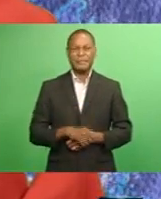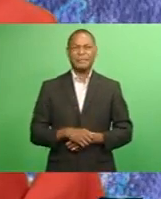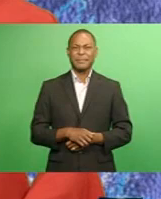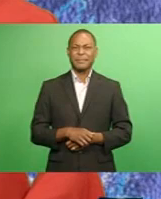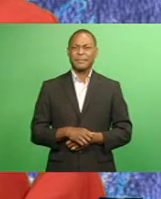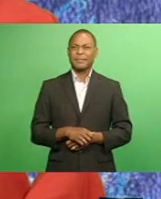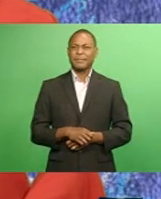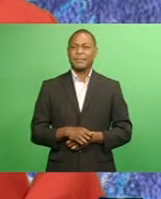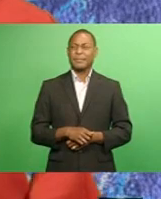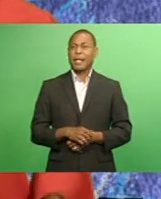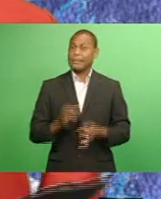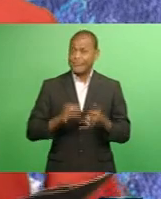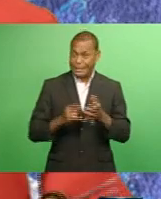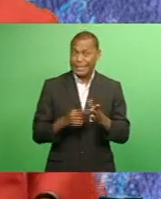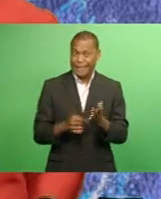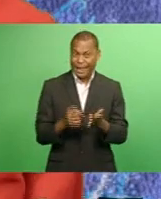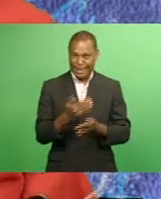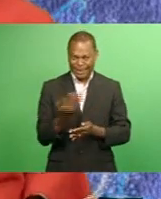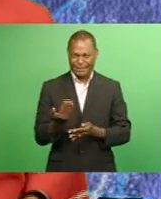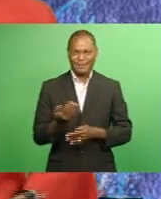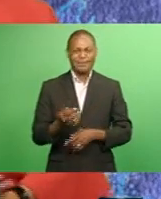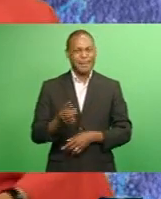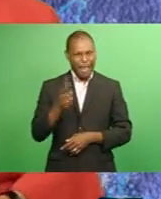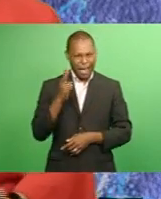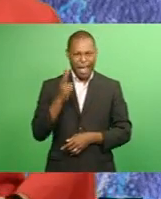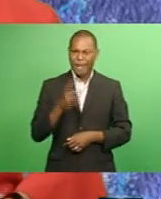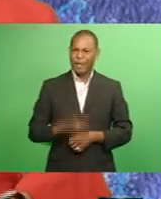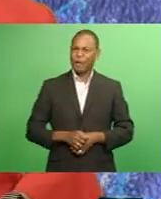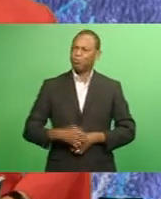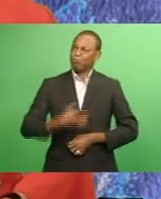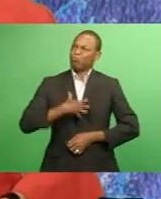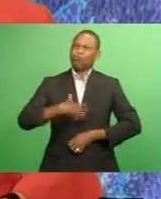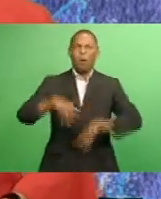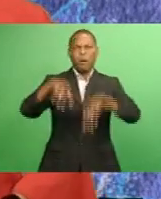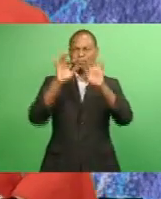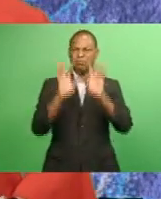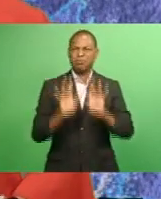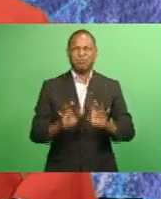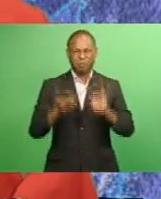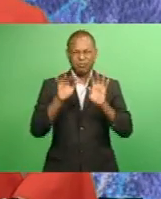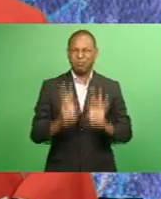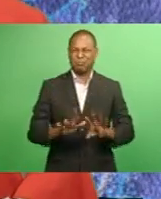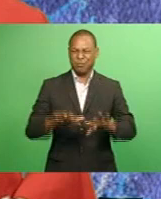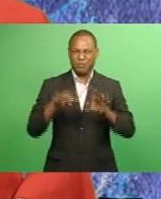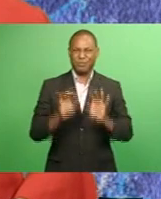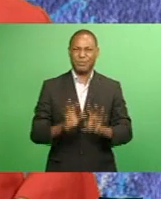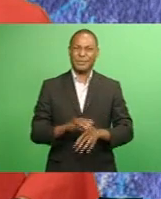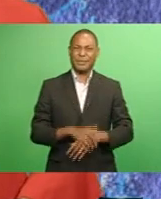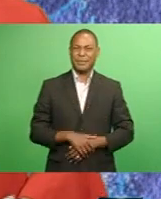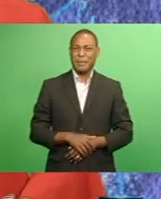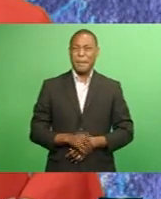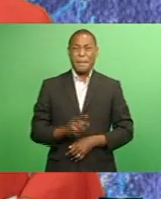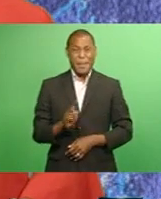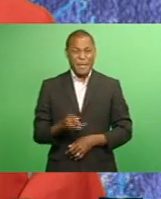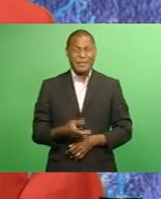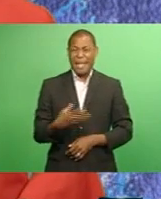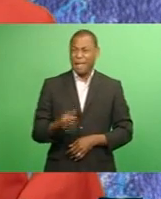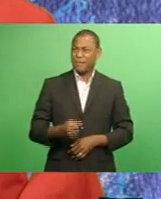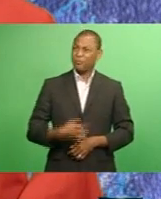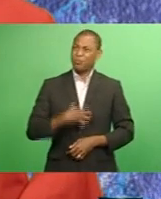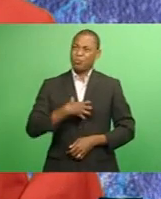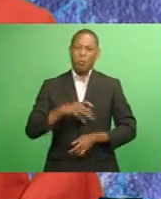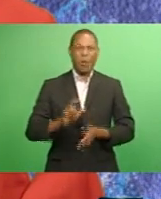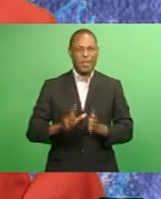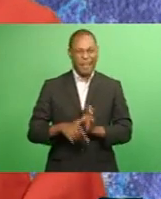to Saturday, there we go again. More showers for the country, but don't worry, at least there is more time for our